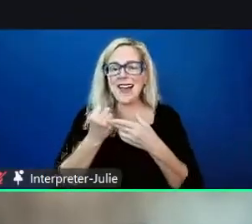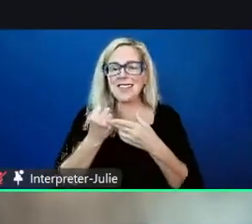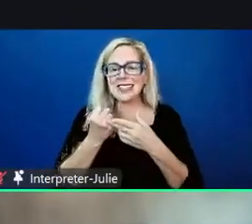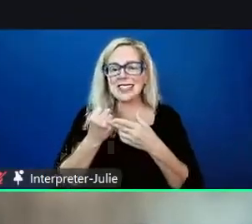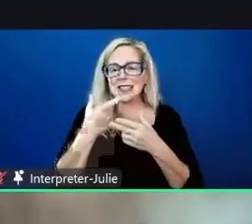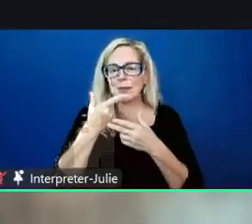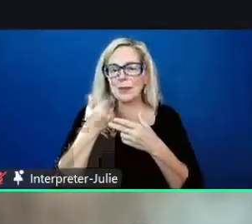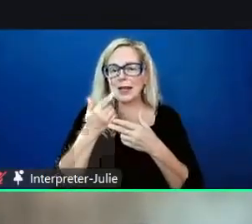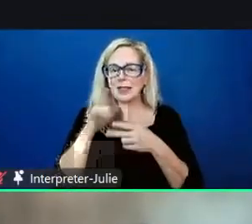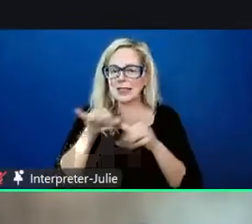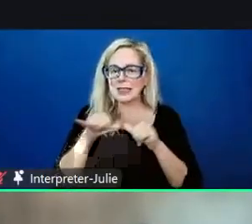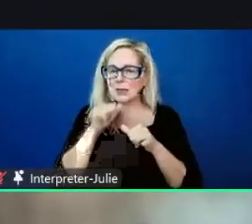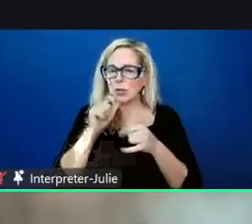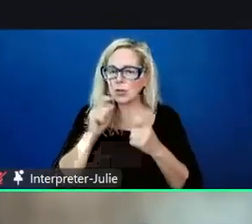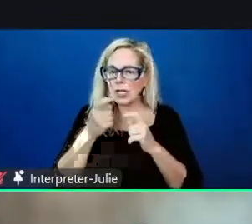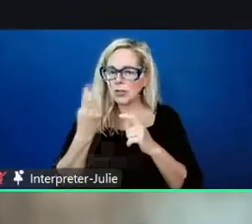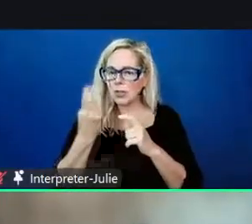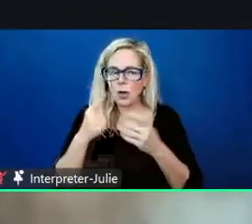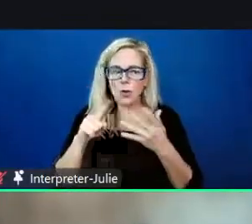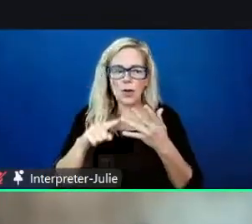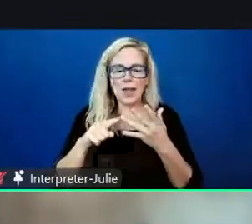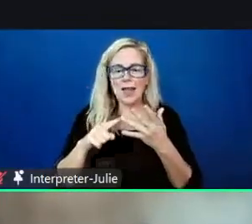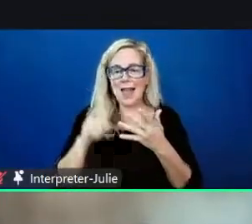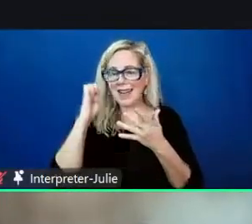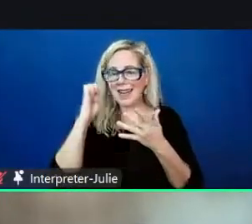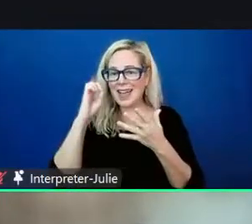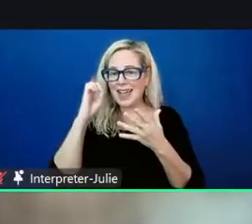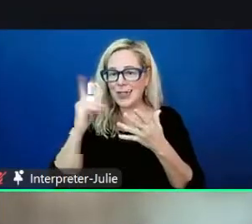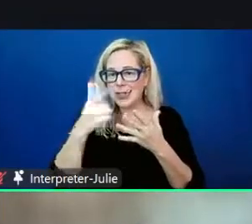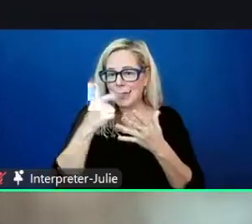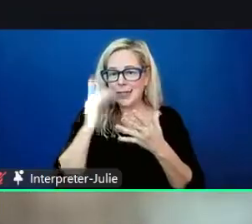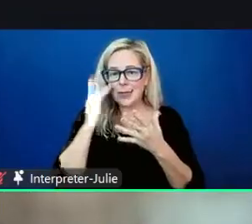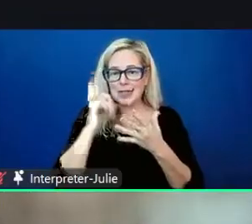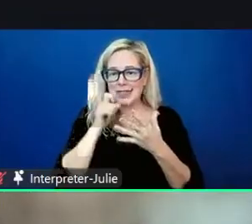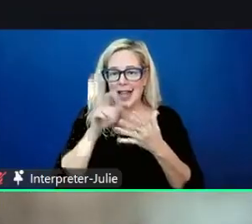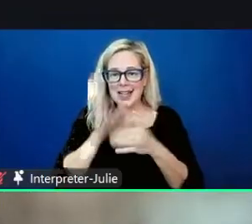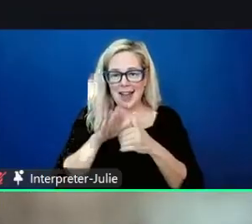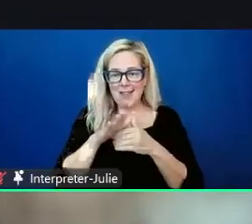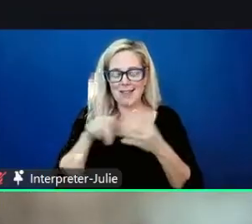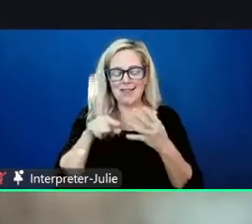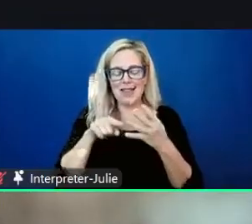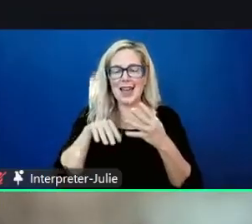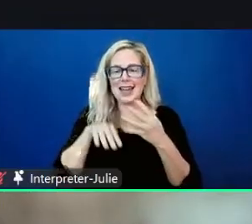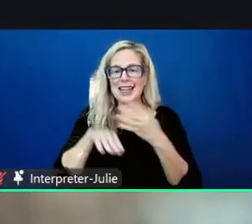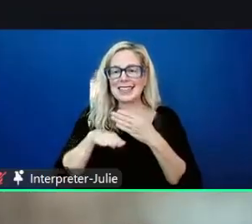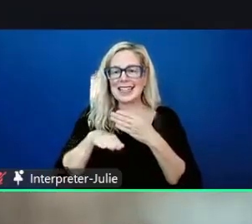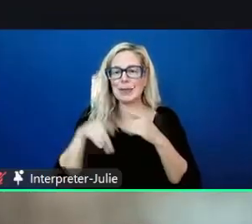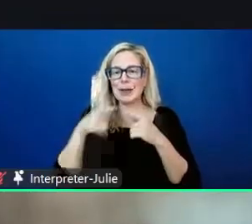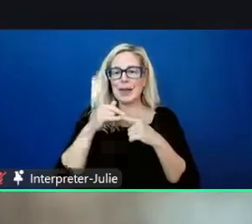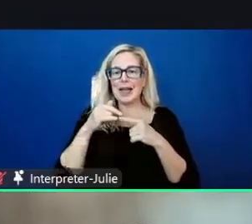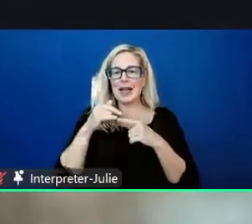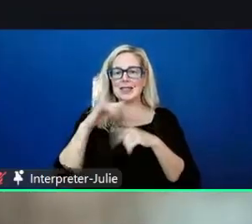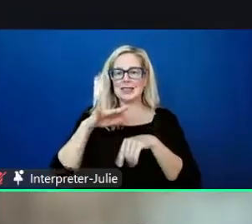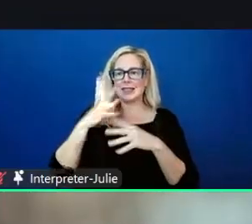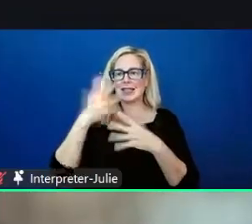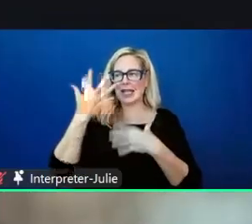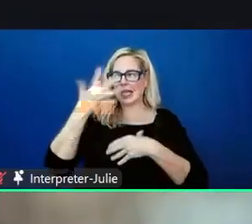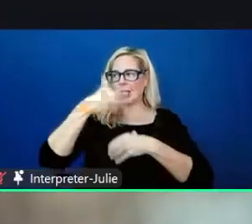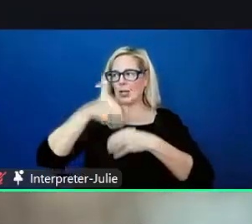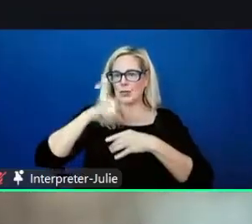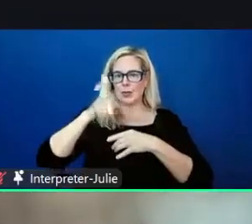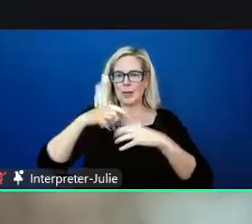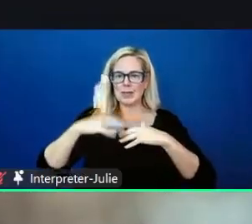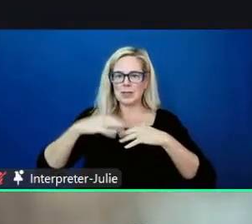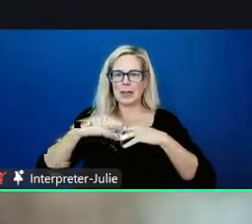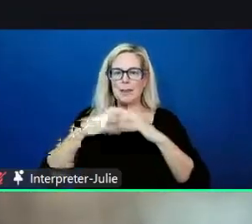own, education because awareness alone isn't enough, and accessibility because inclusion has to be built, not assumed. And these aren't